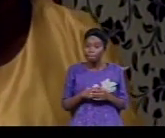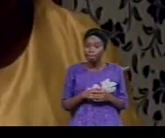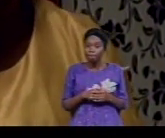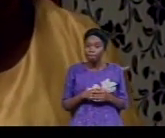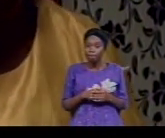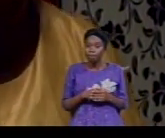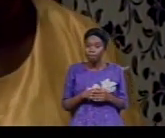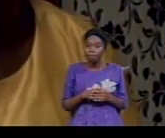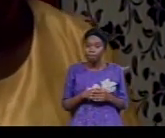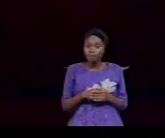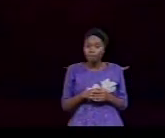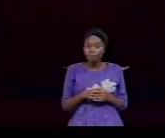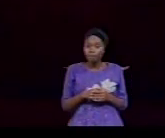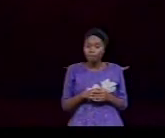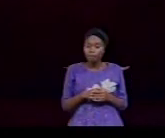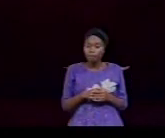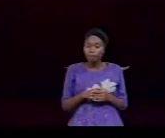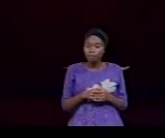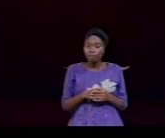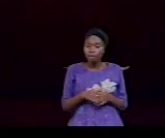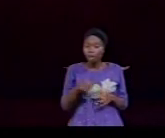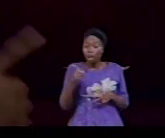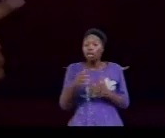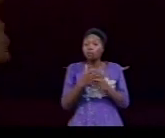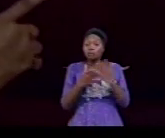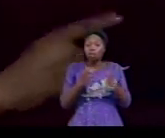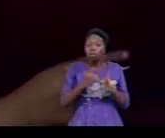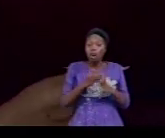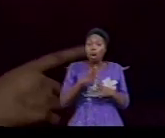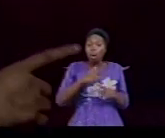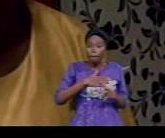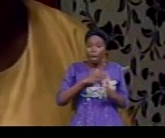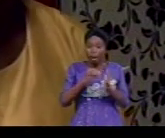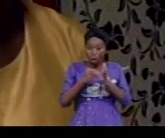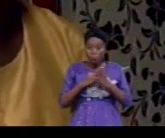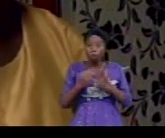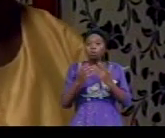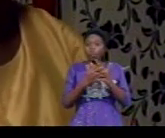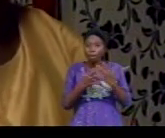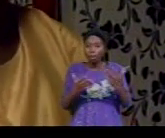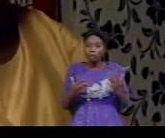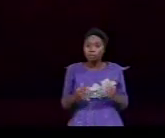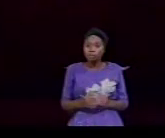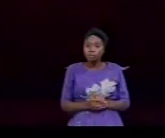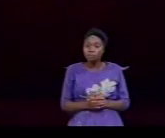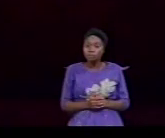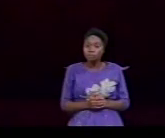or my own blood? Yes, Master. Yes, your blood. It's your blood.